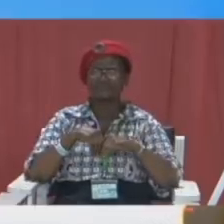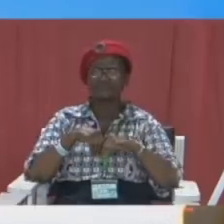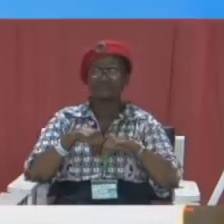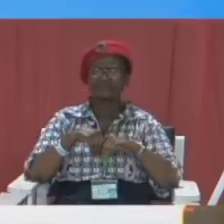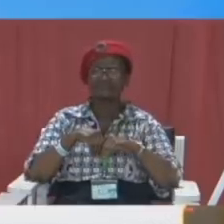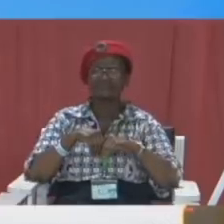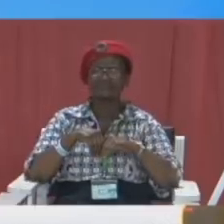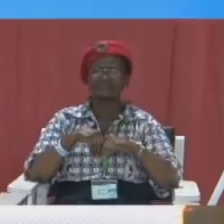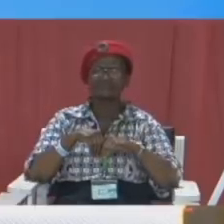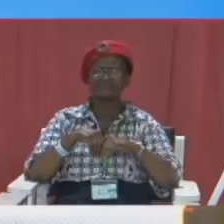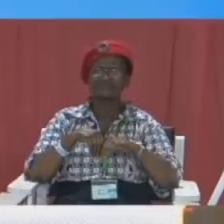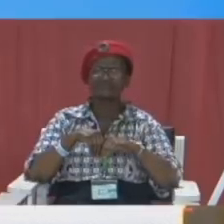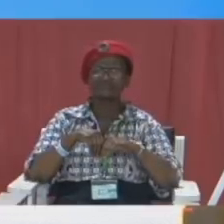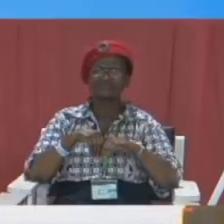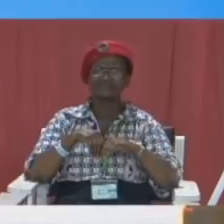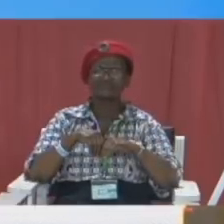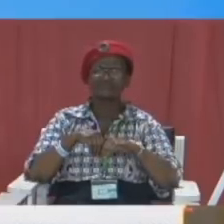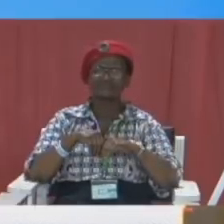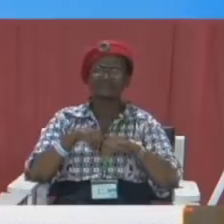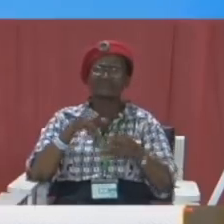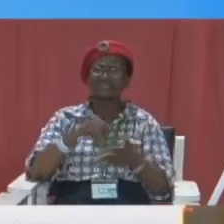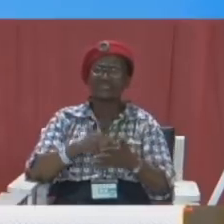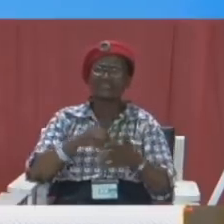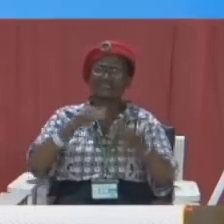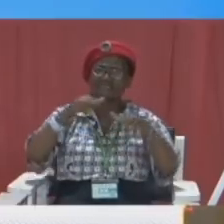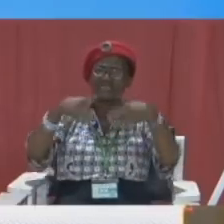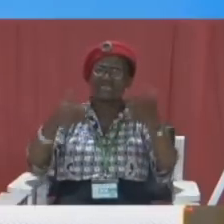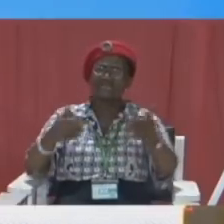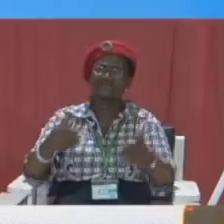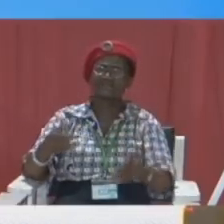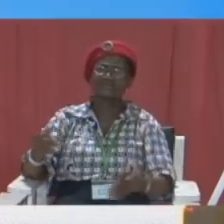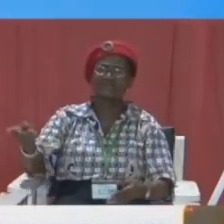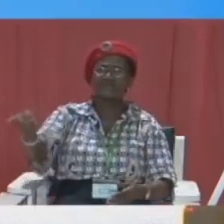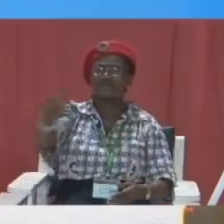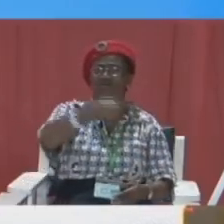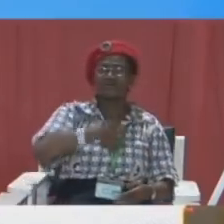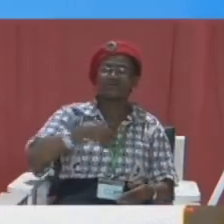fenu royi. It gives you the ability